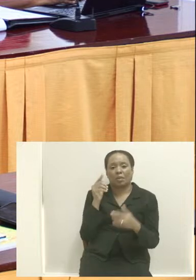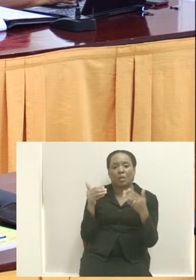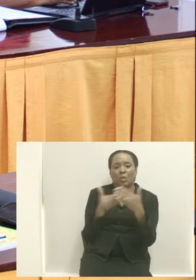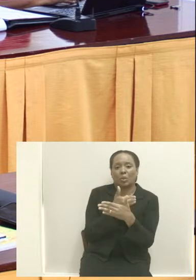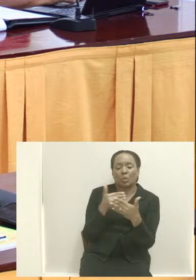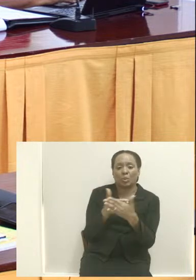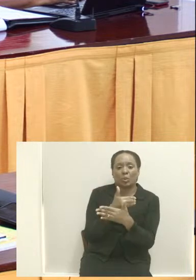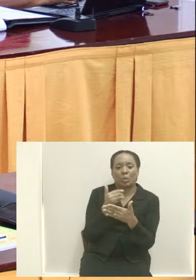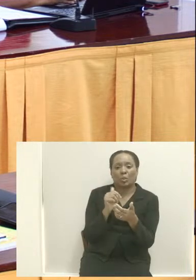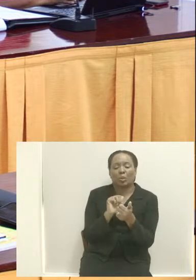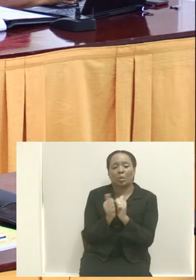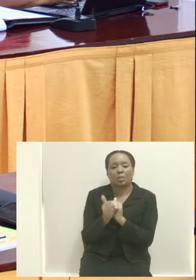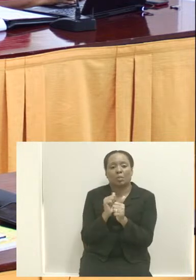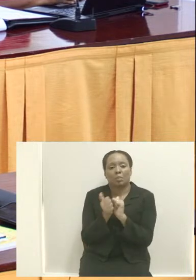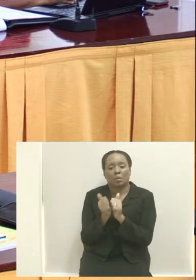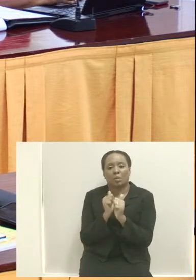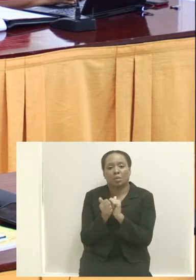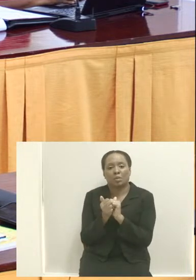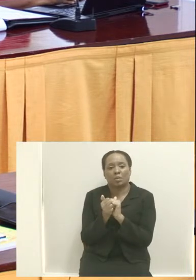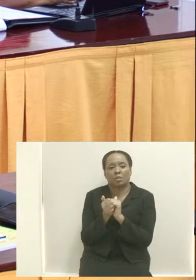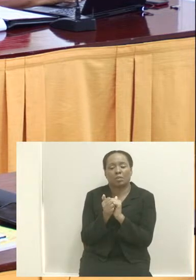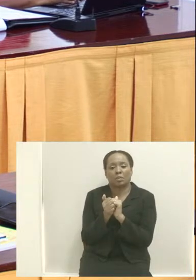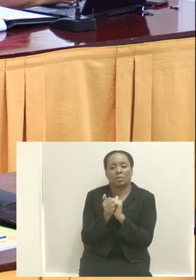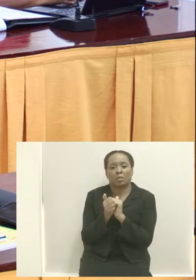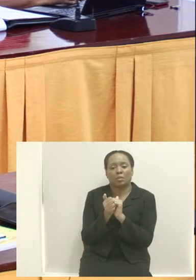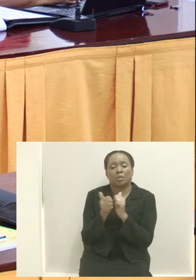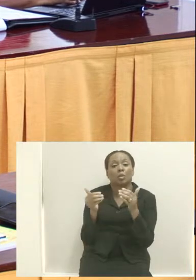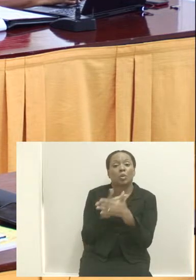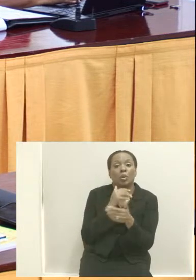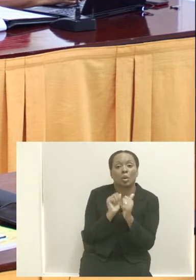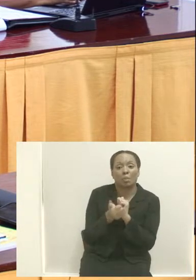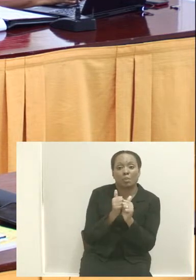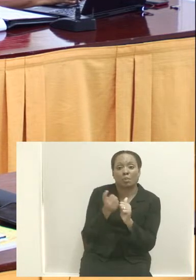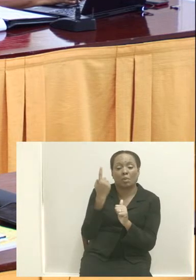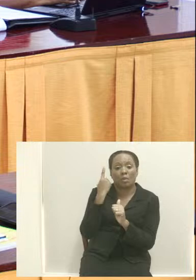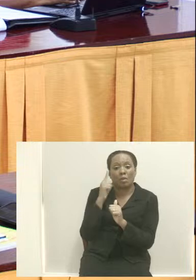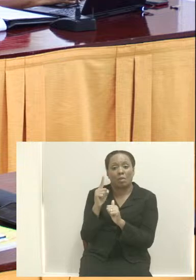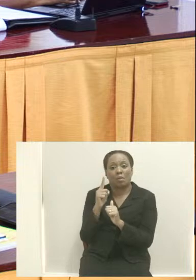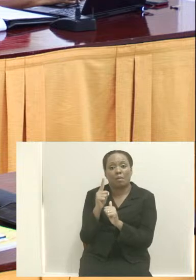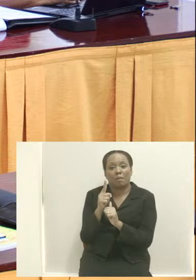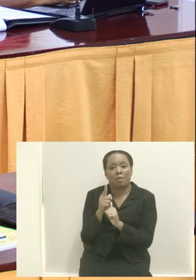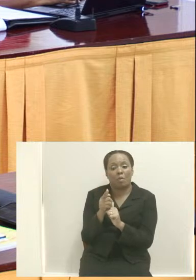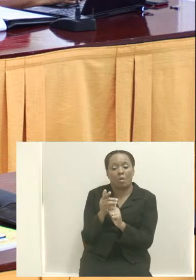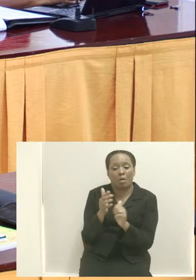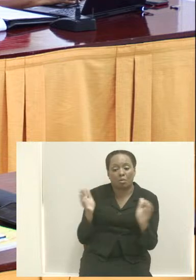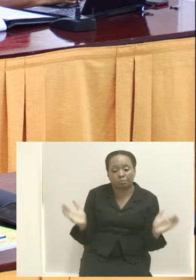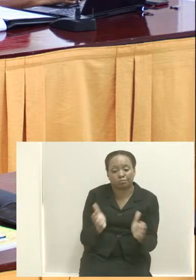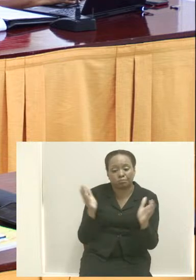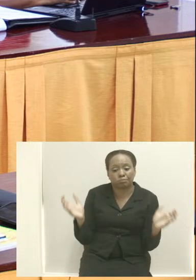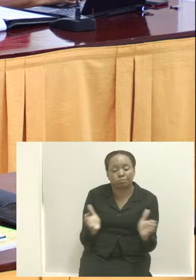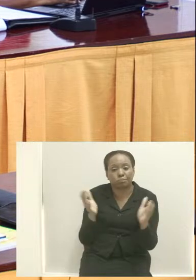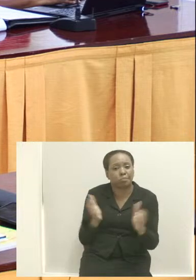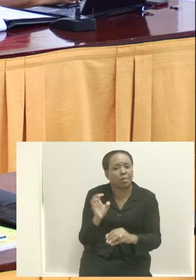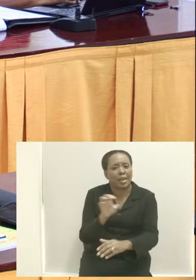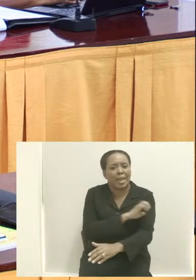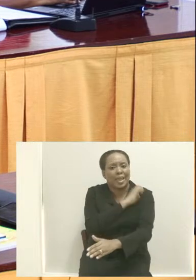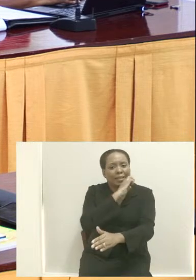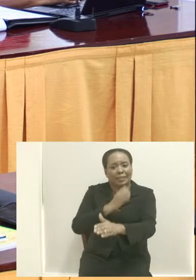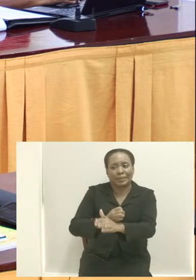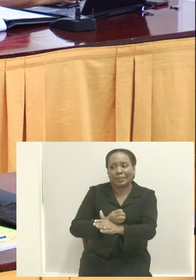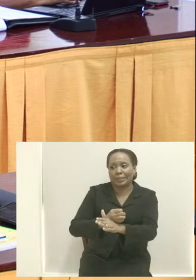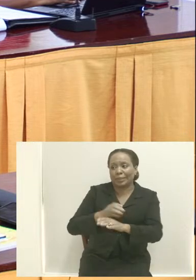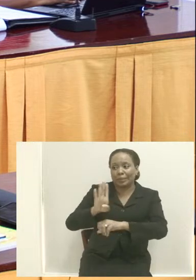arena for generation of electricity in Barbados. And you will recall, I made the point, the Light and Power